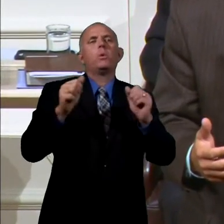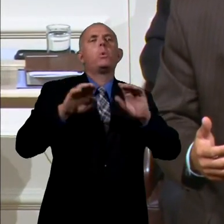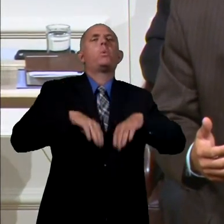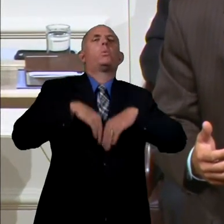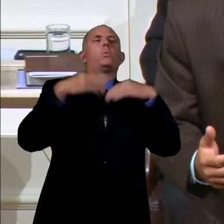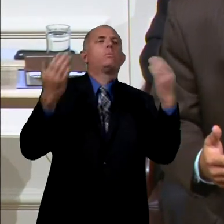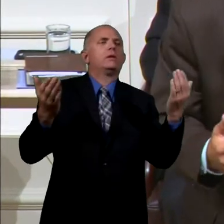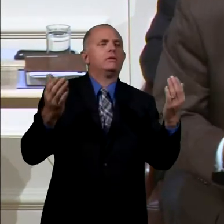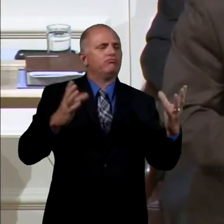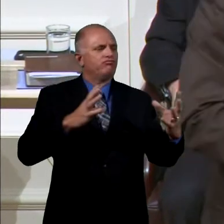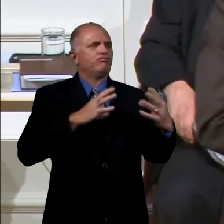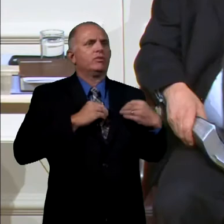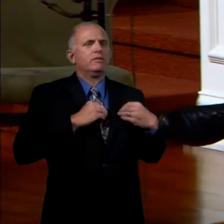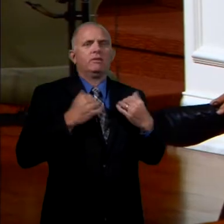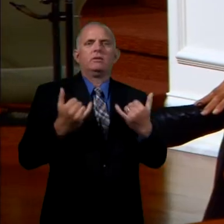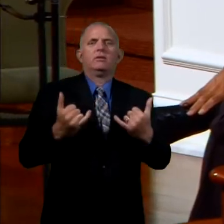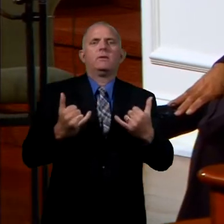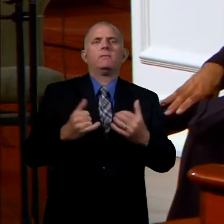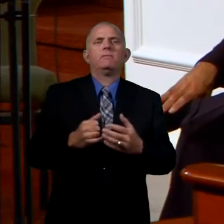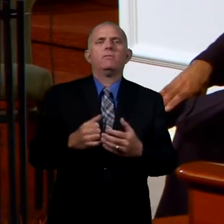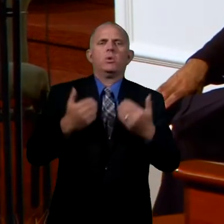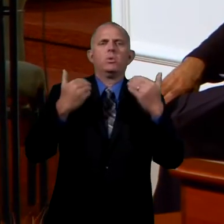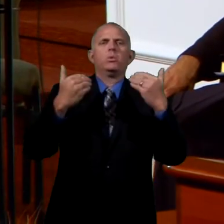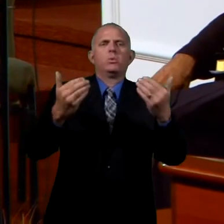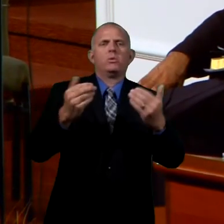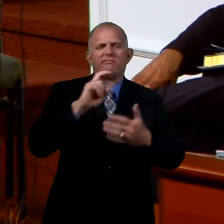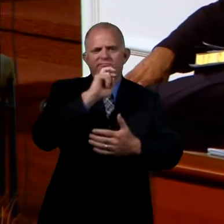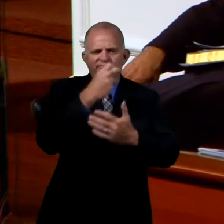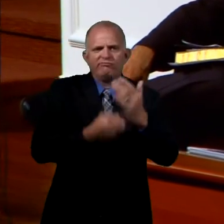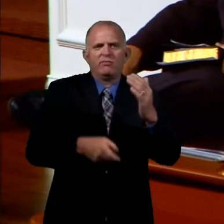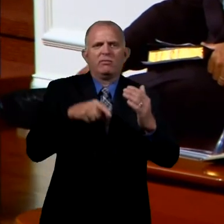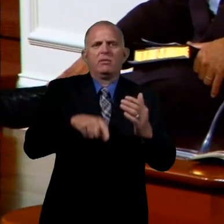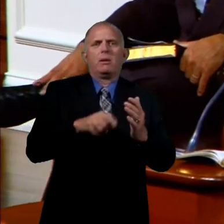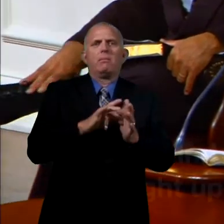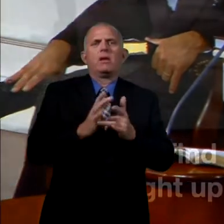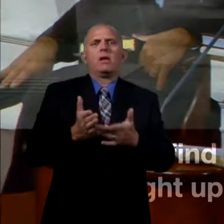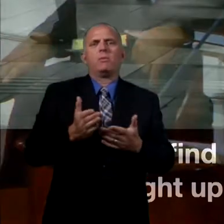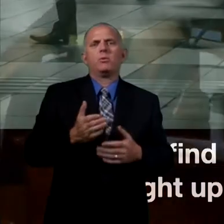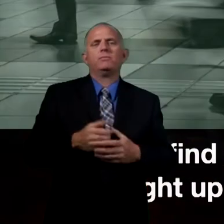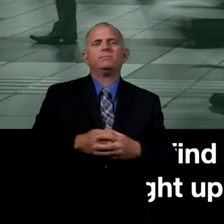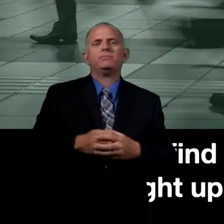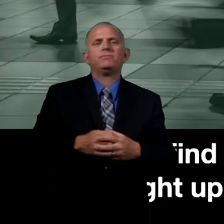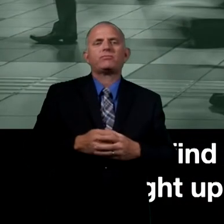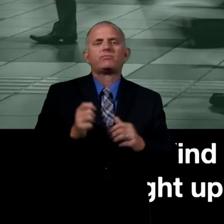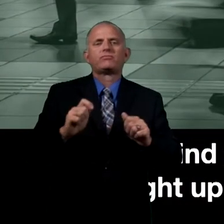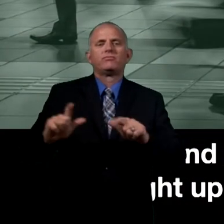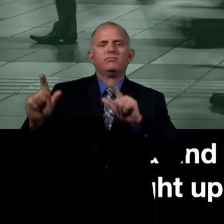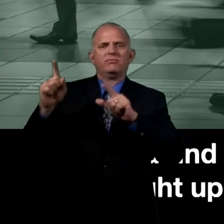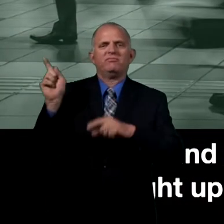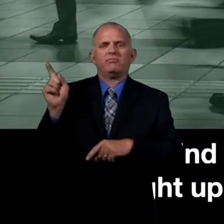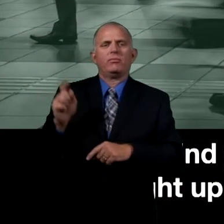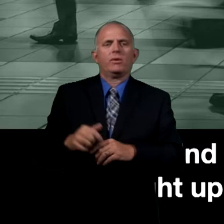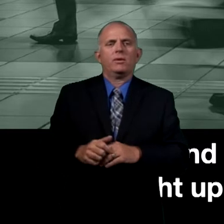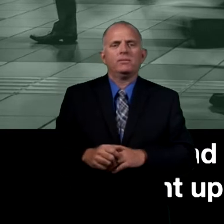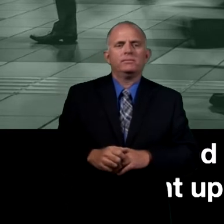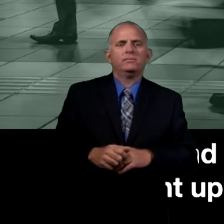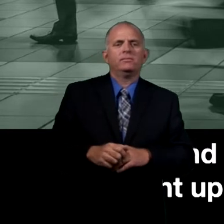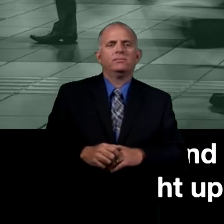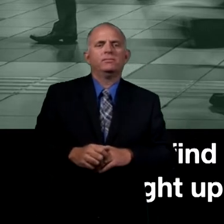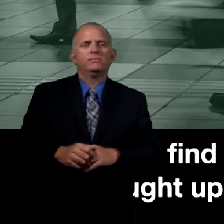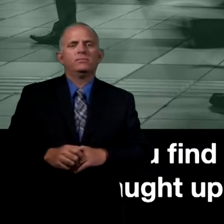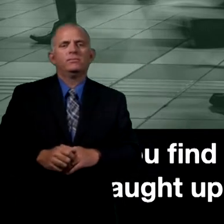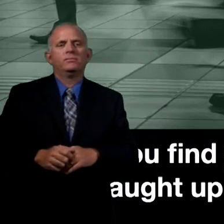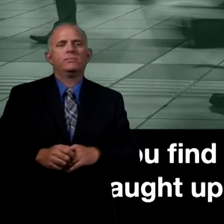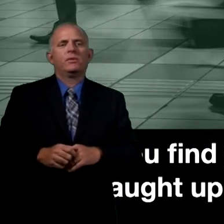that and jump into this topic. So the first thing, if you want to put that up there, if you have the slide, I think is, do you ever find